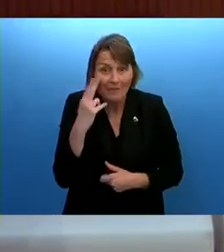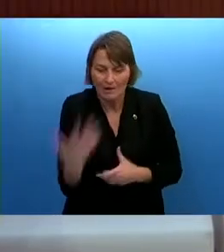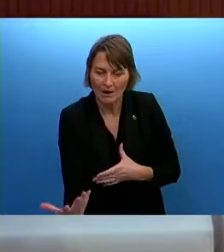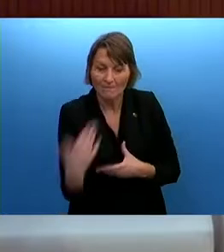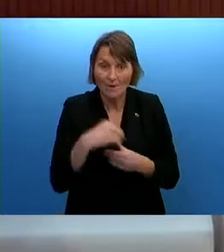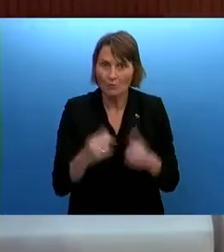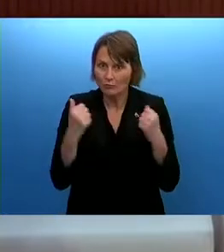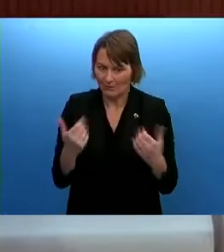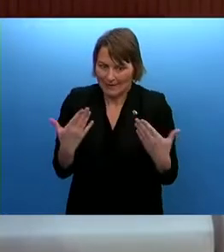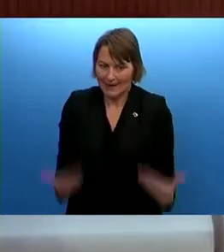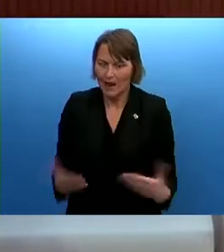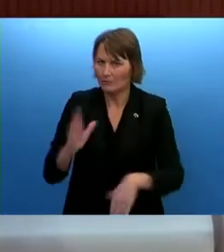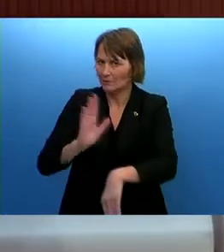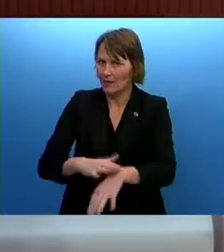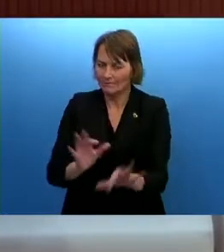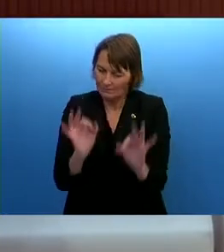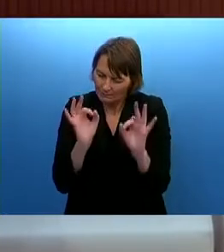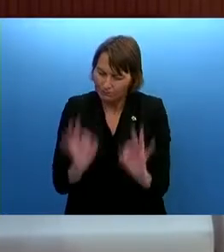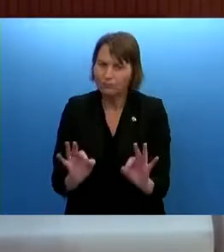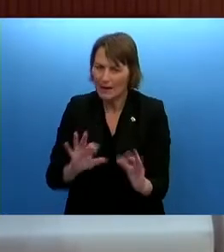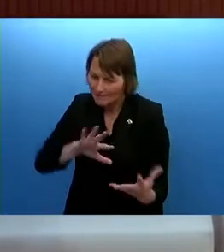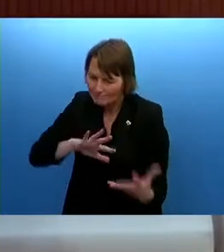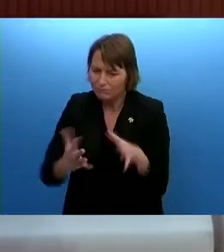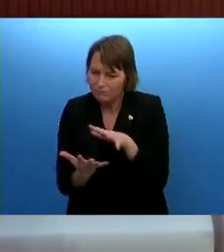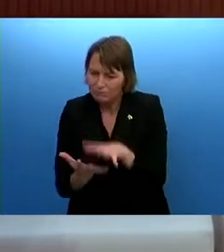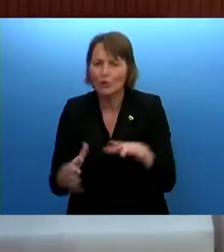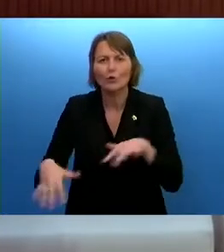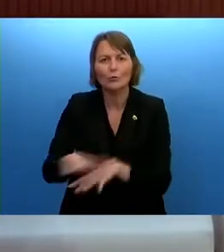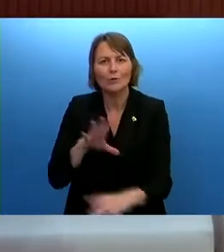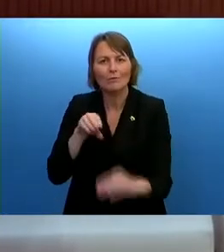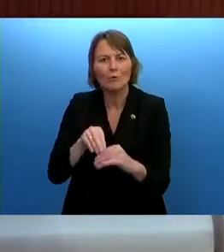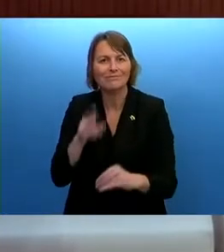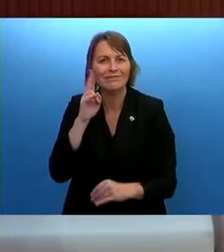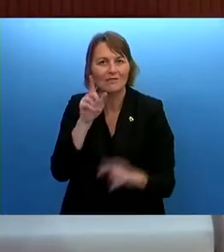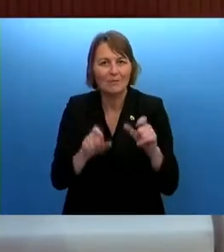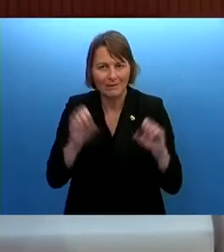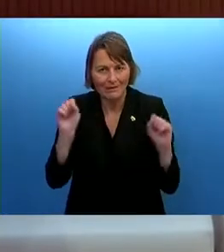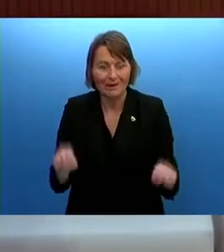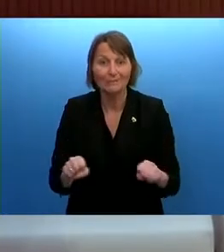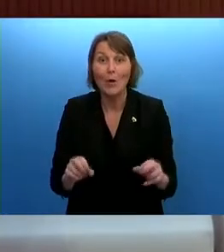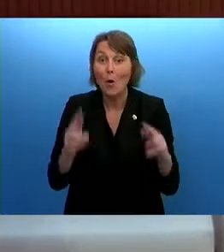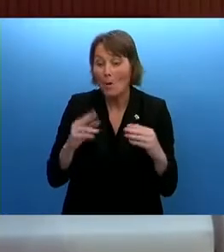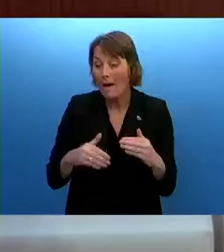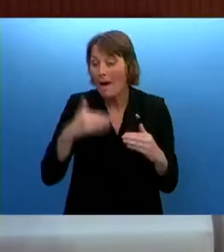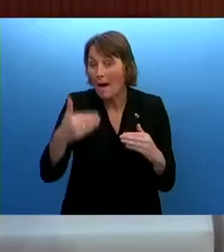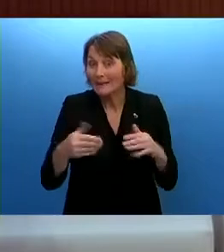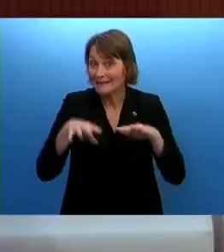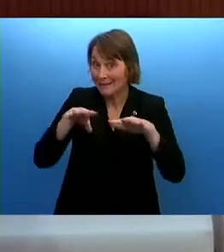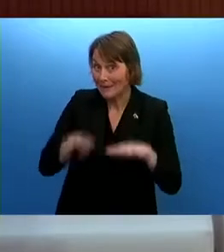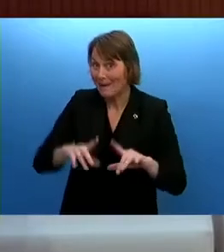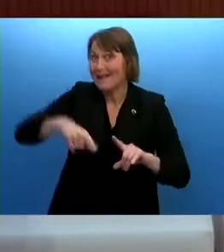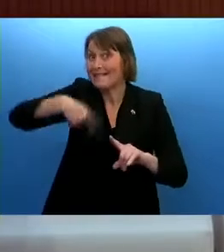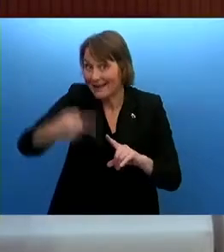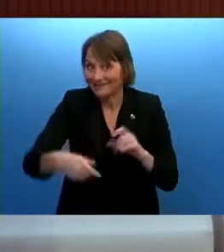swift action to ensure community inclusion of deaf people. We hope that when we come together in forthcoming Septembers to celebrate the